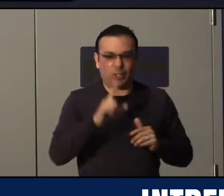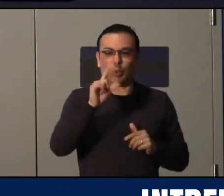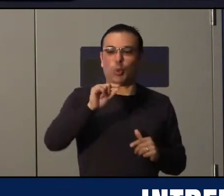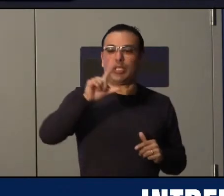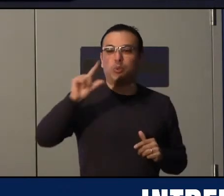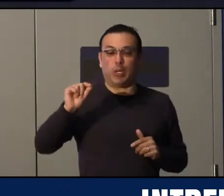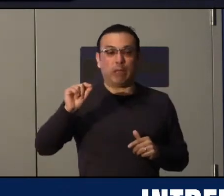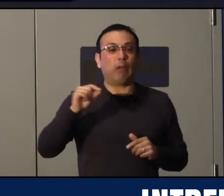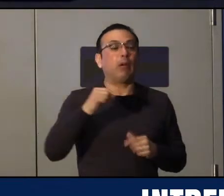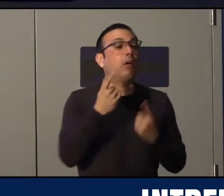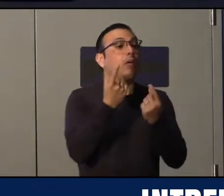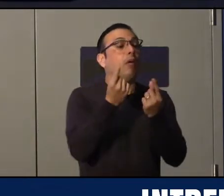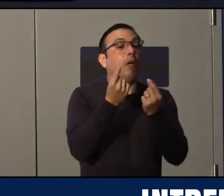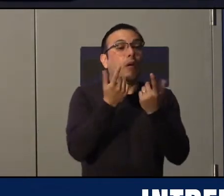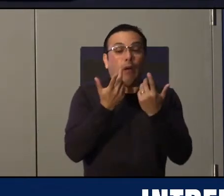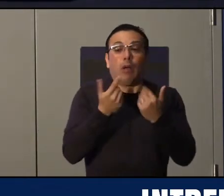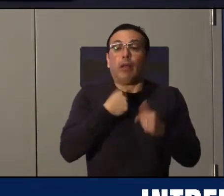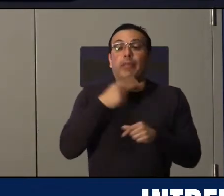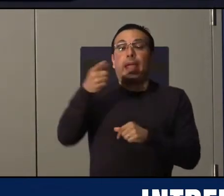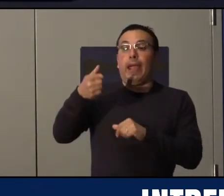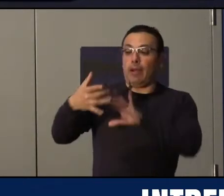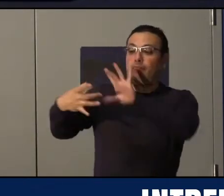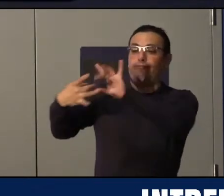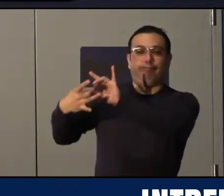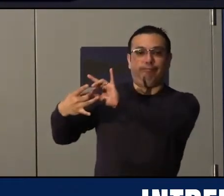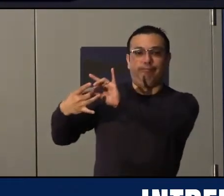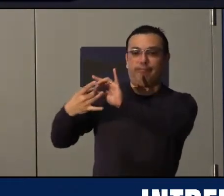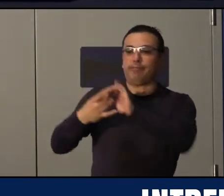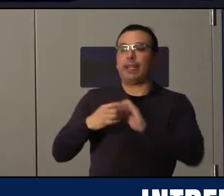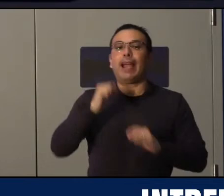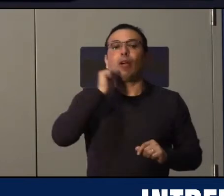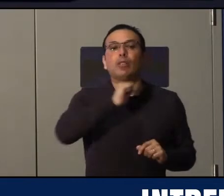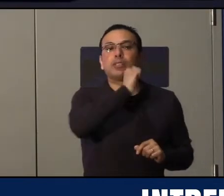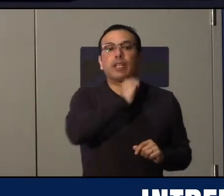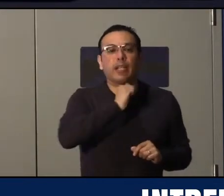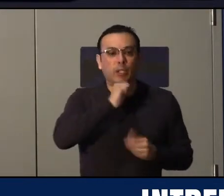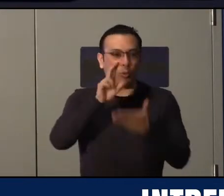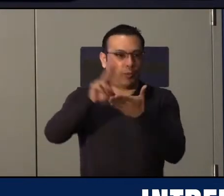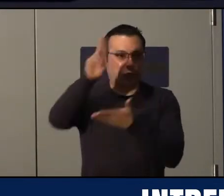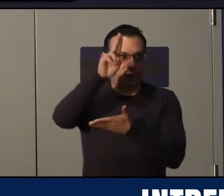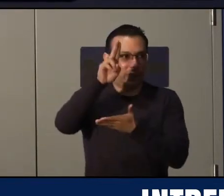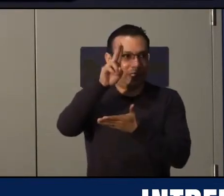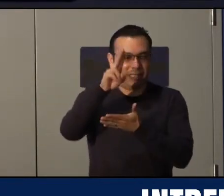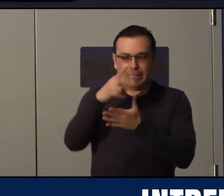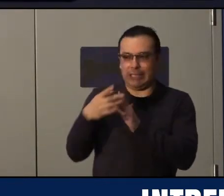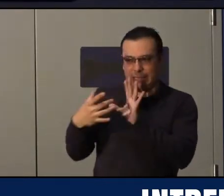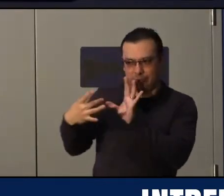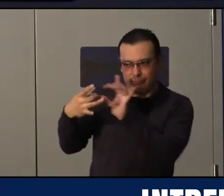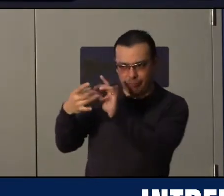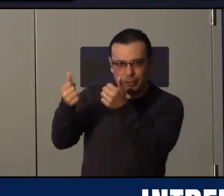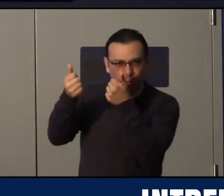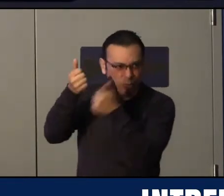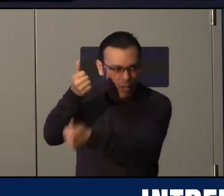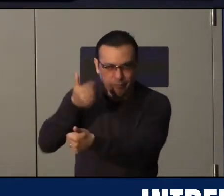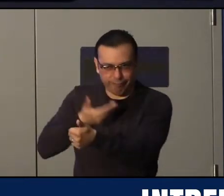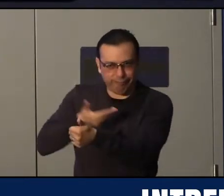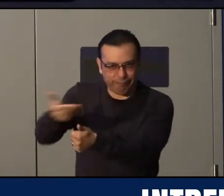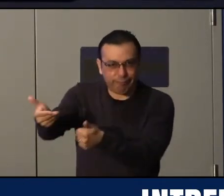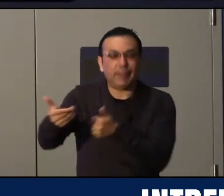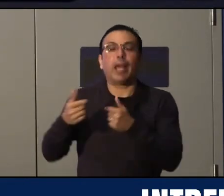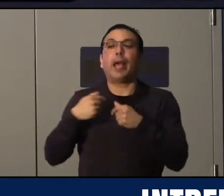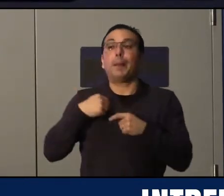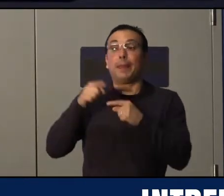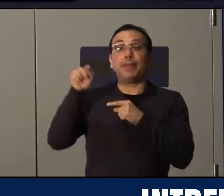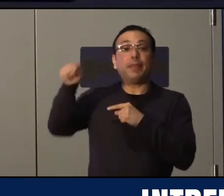in residence with Arizona State University, so I'm developing my craft, and so I have some of my